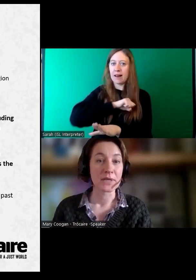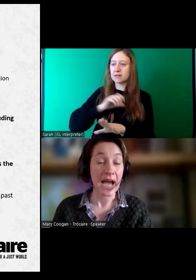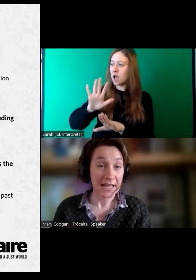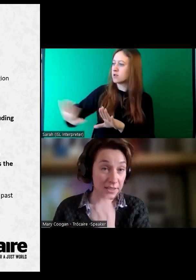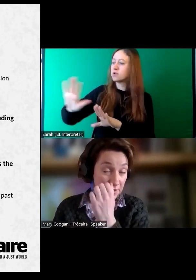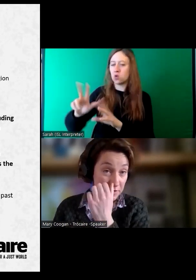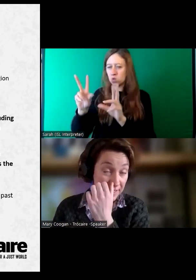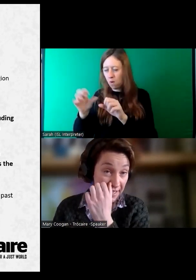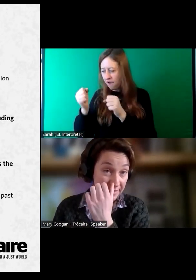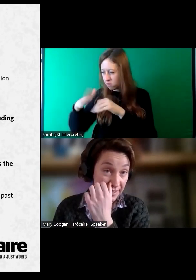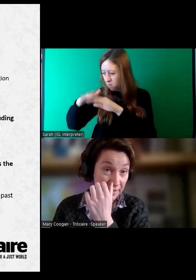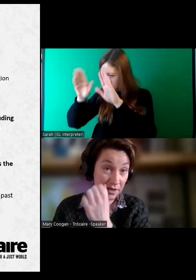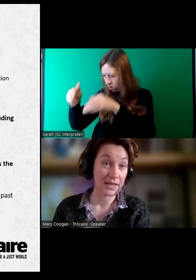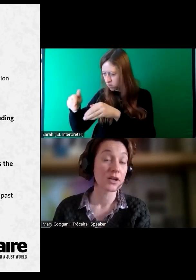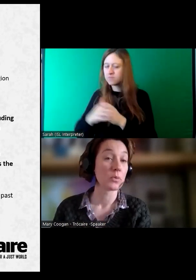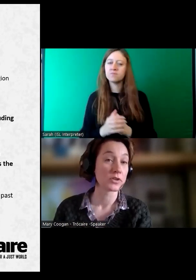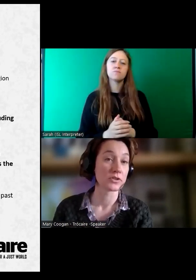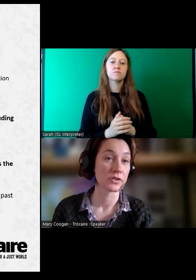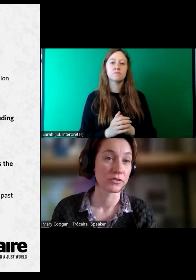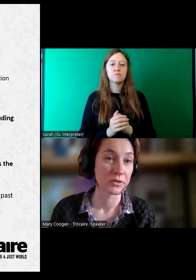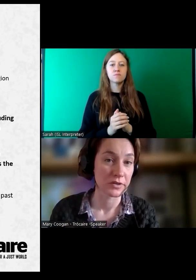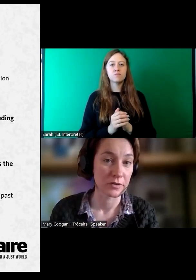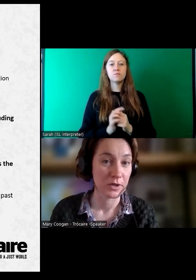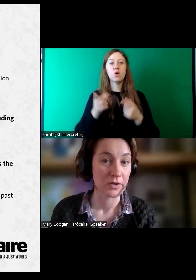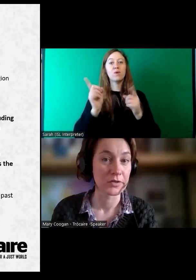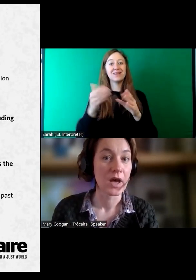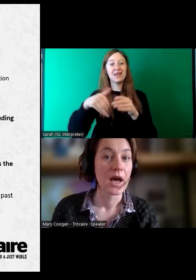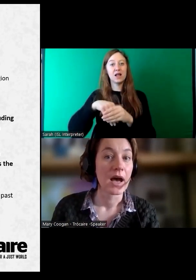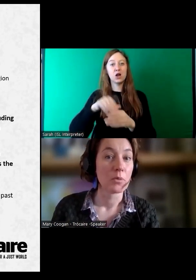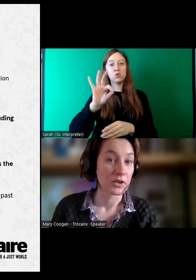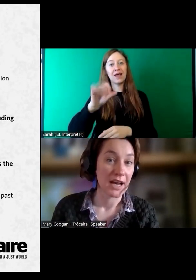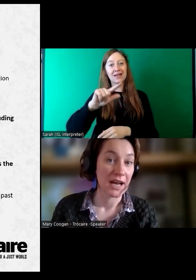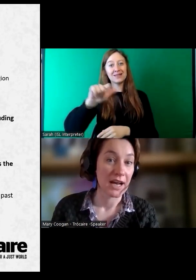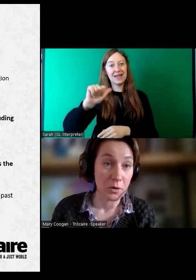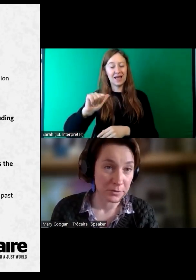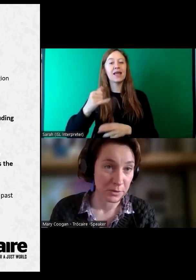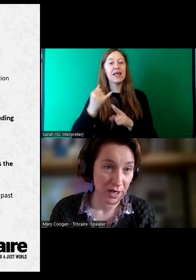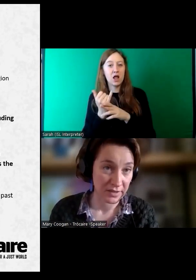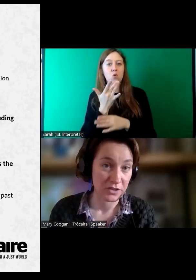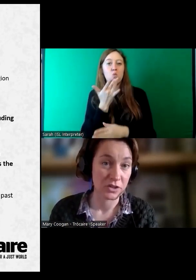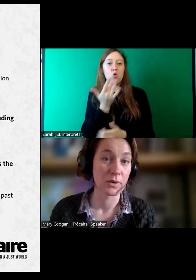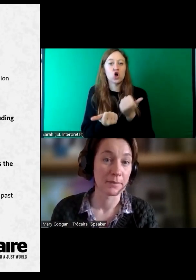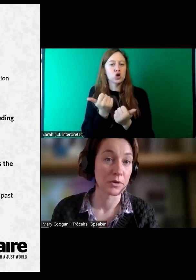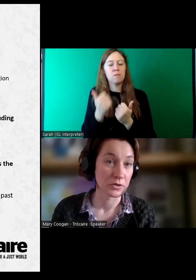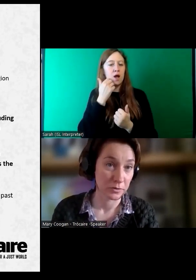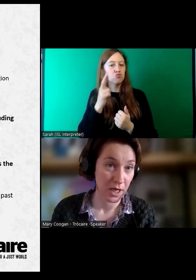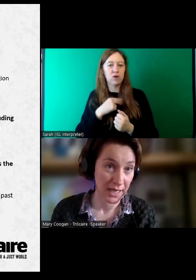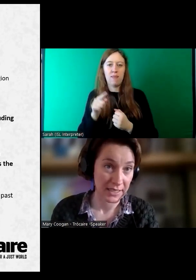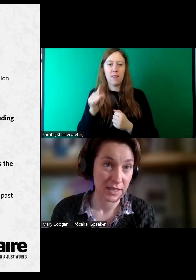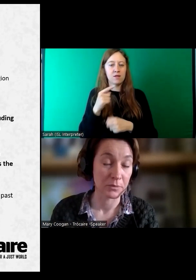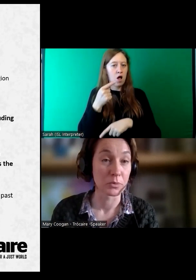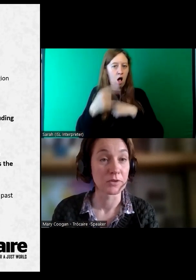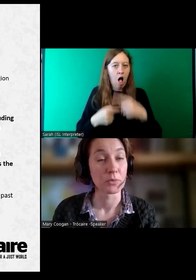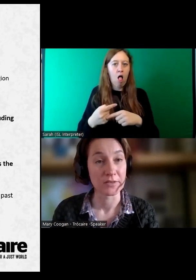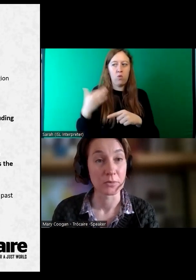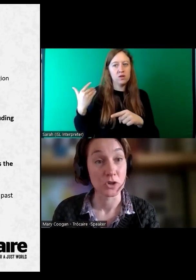And we had included Gaza in our water justice resources because water access had always been a pressing issue under the blockade